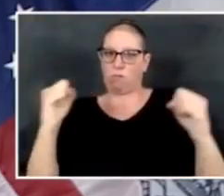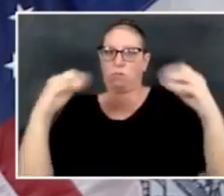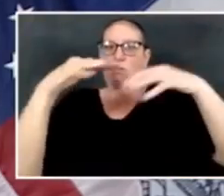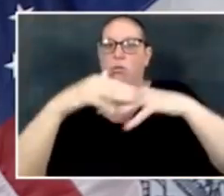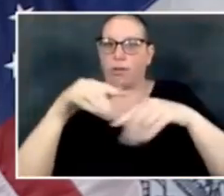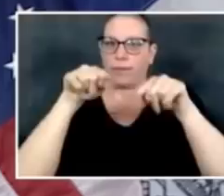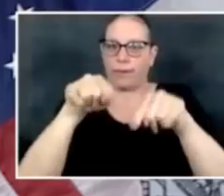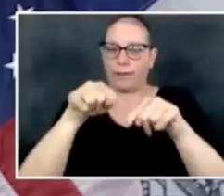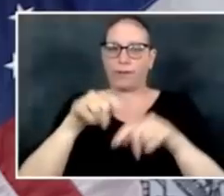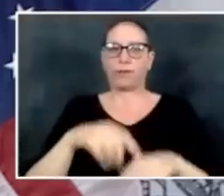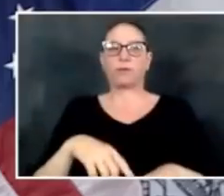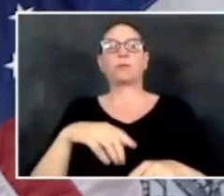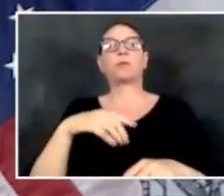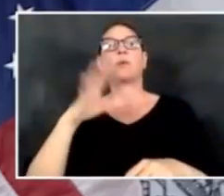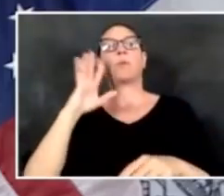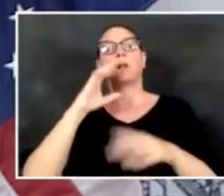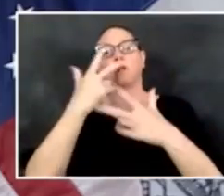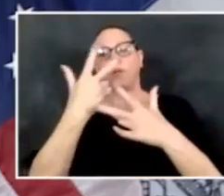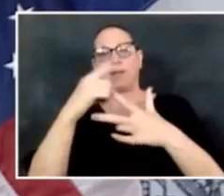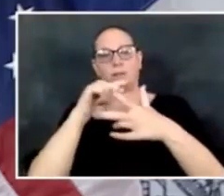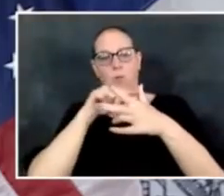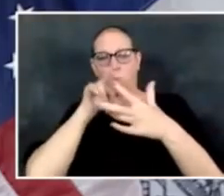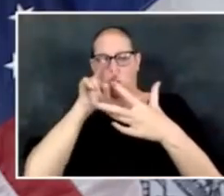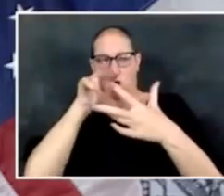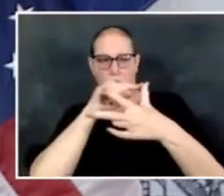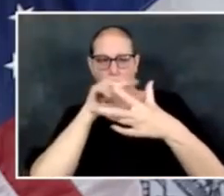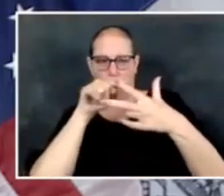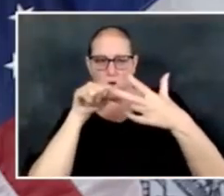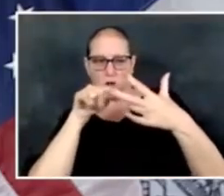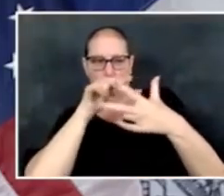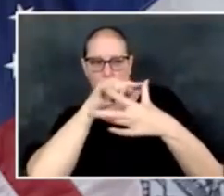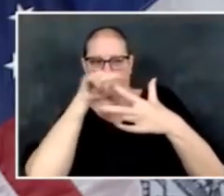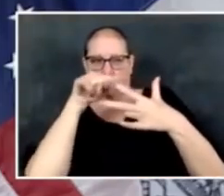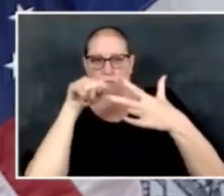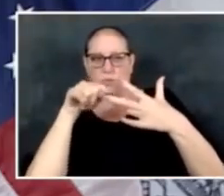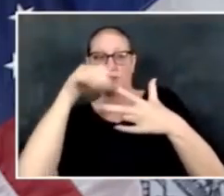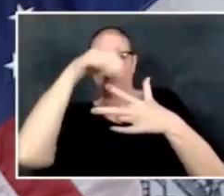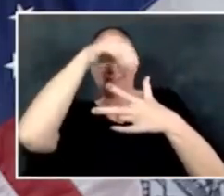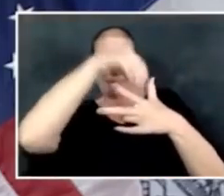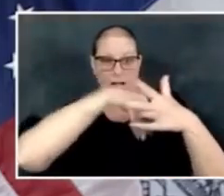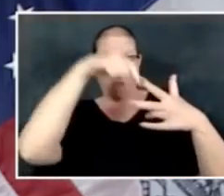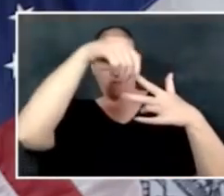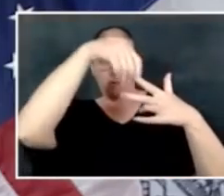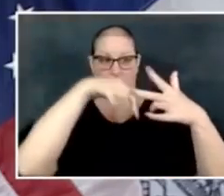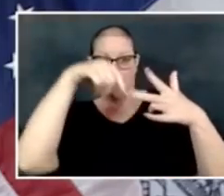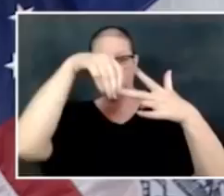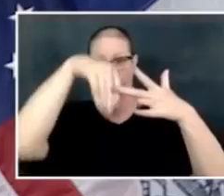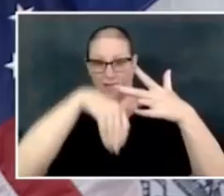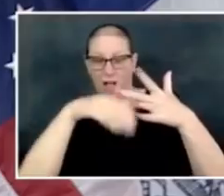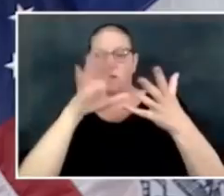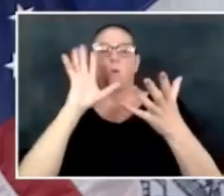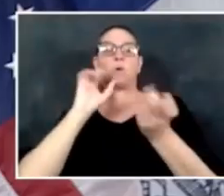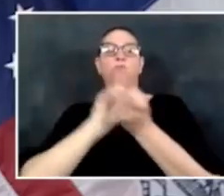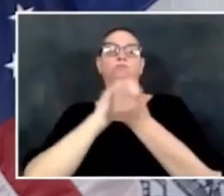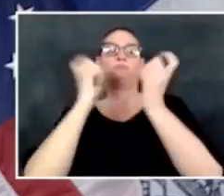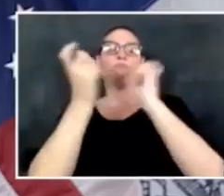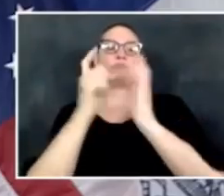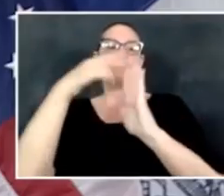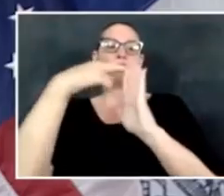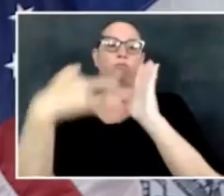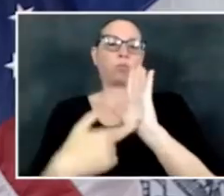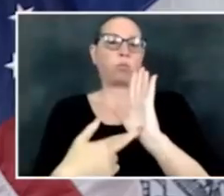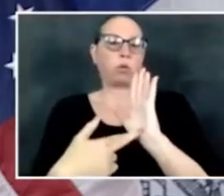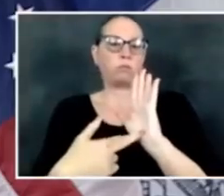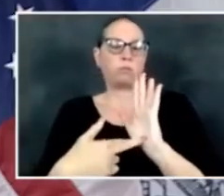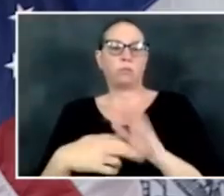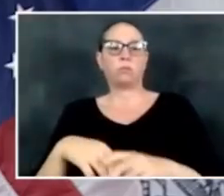something different as we go along, as things get better. The 4th of July, I keep saying, the specifics to